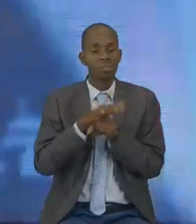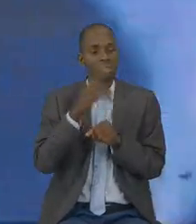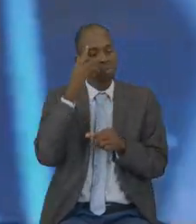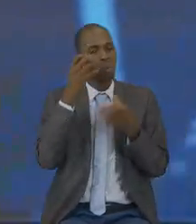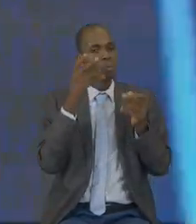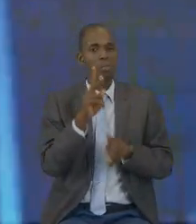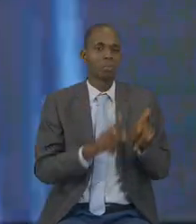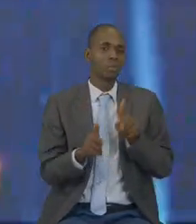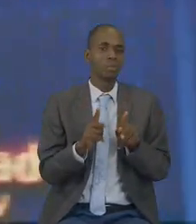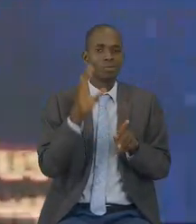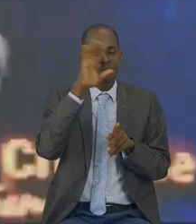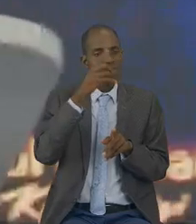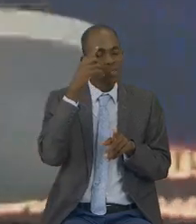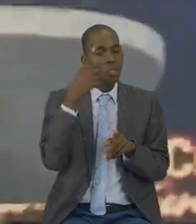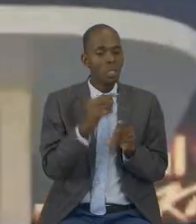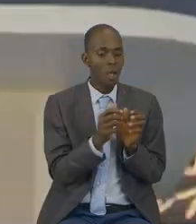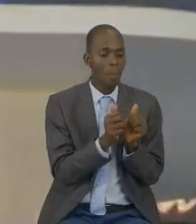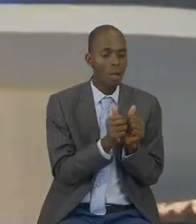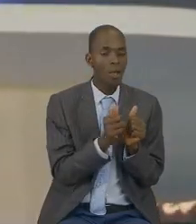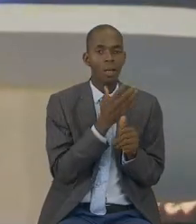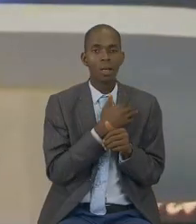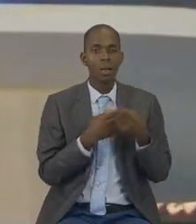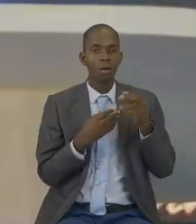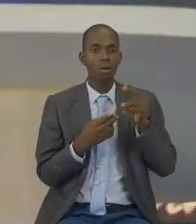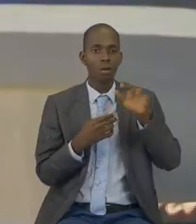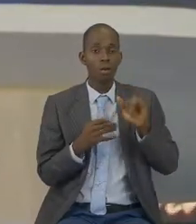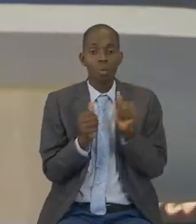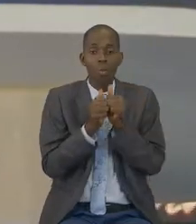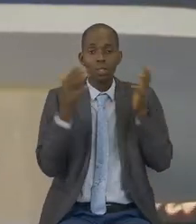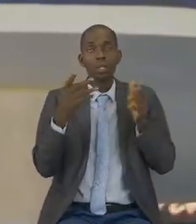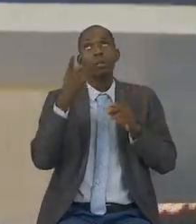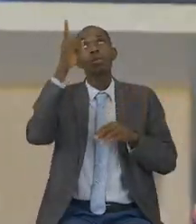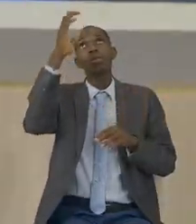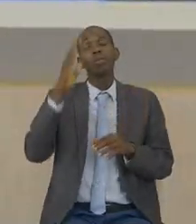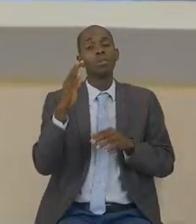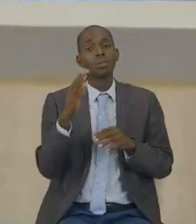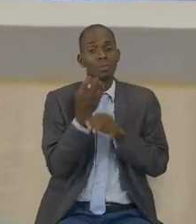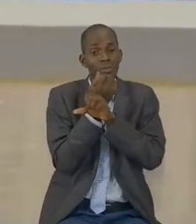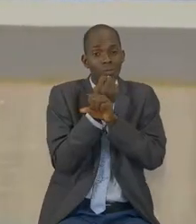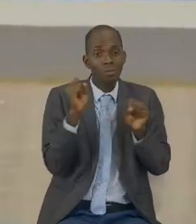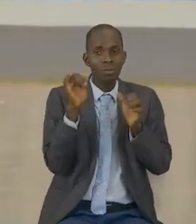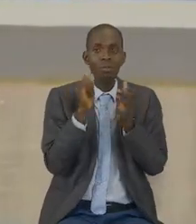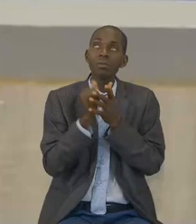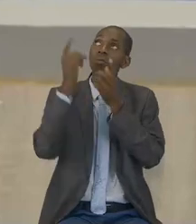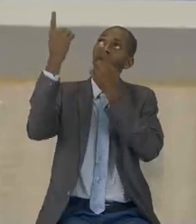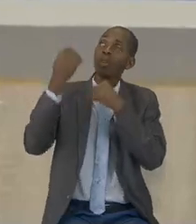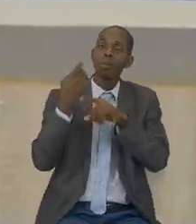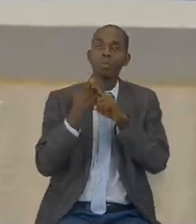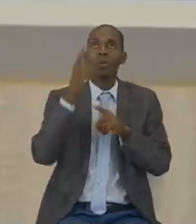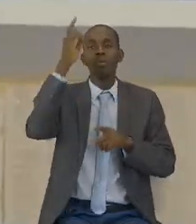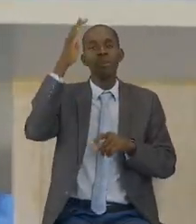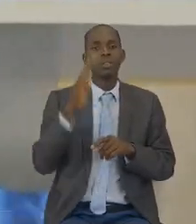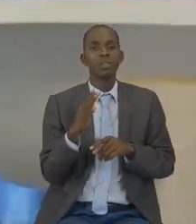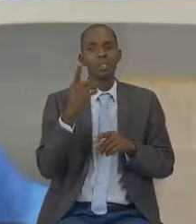milk and the honey. Without the Almighty, salvation that comes from the Almighty,